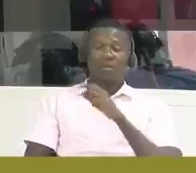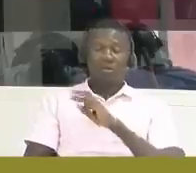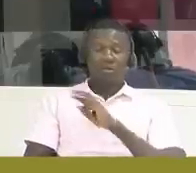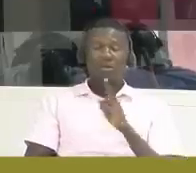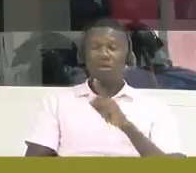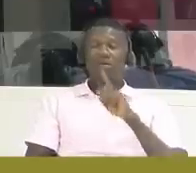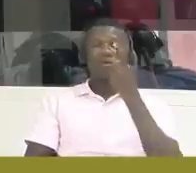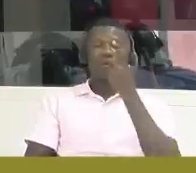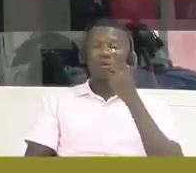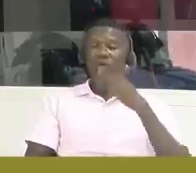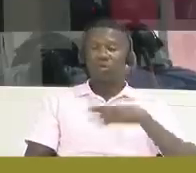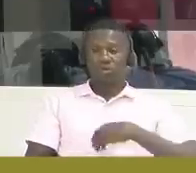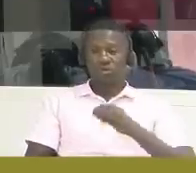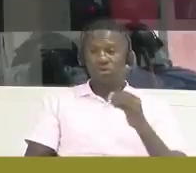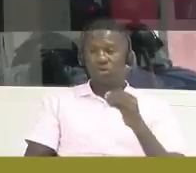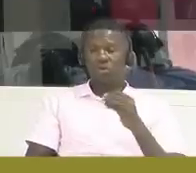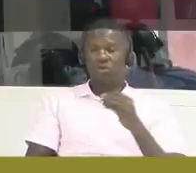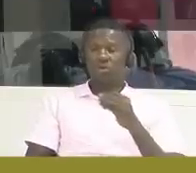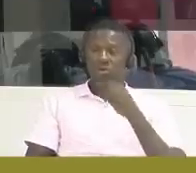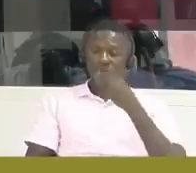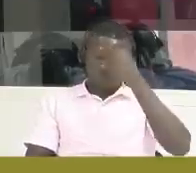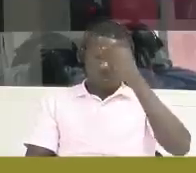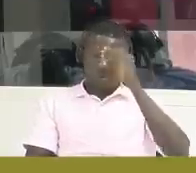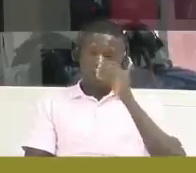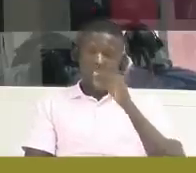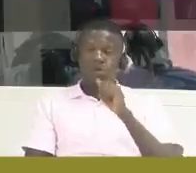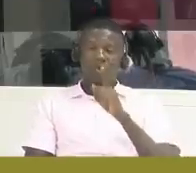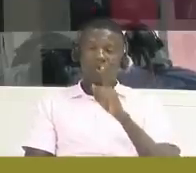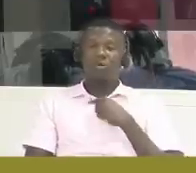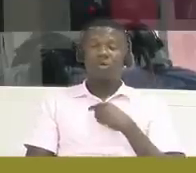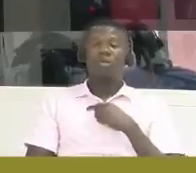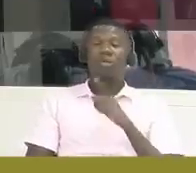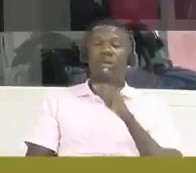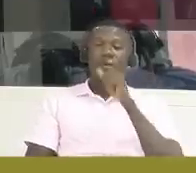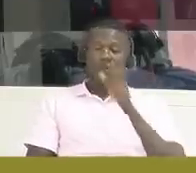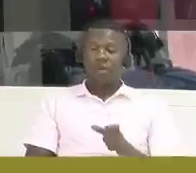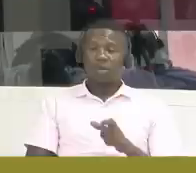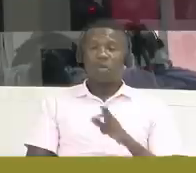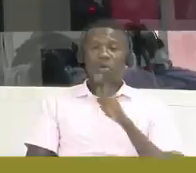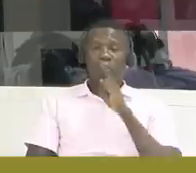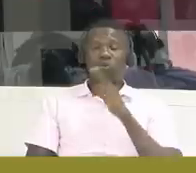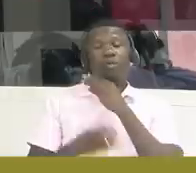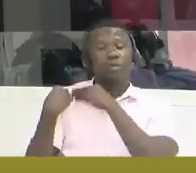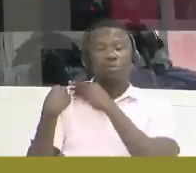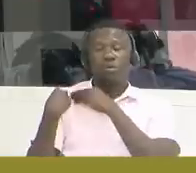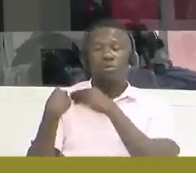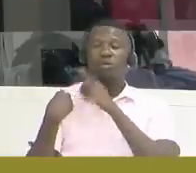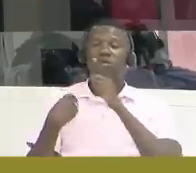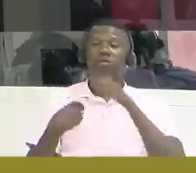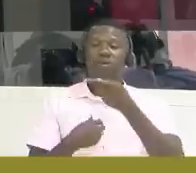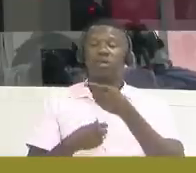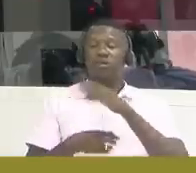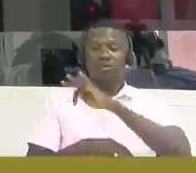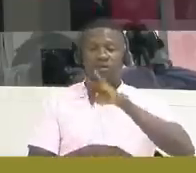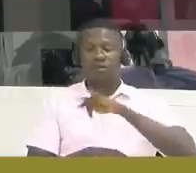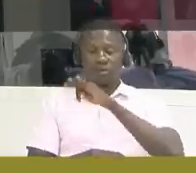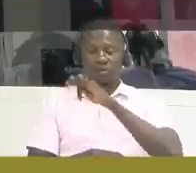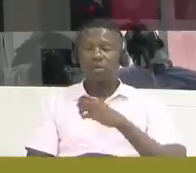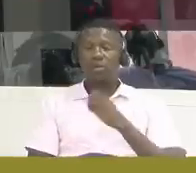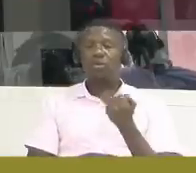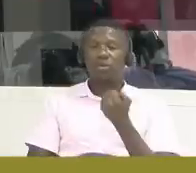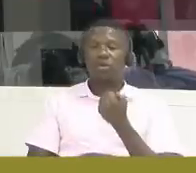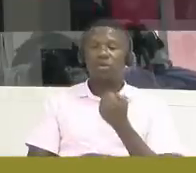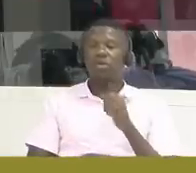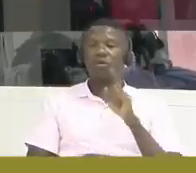but he was the one who was responsible for the family because the first